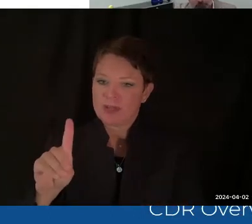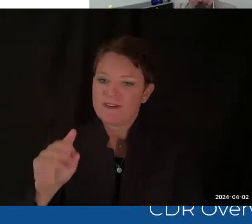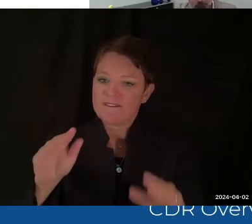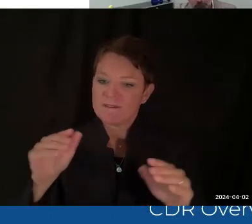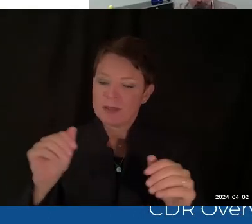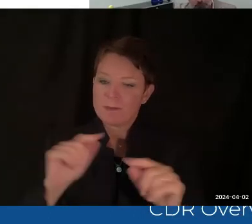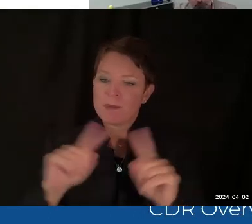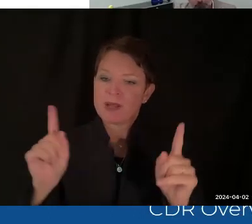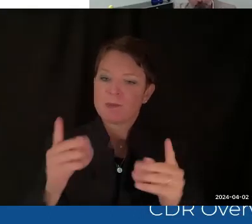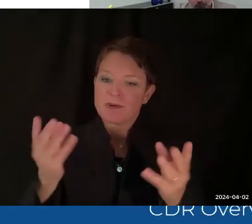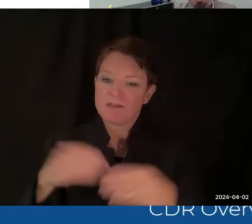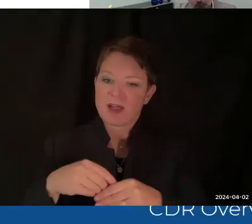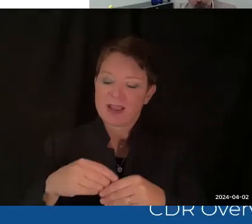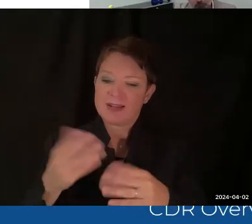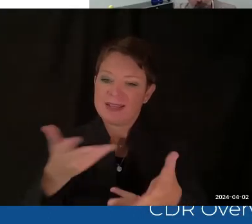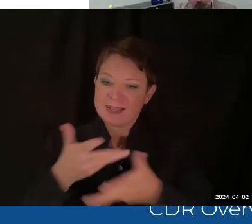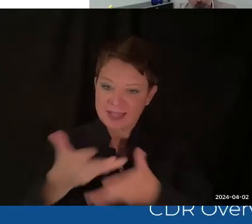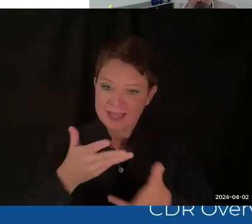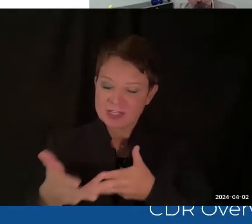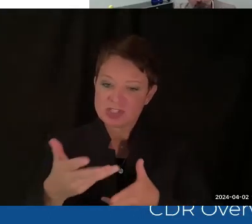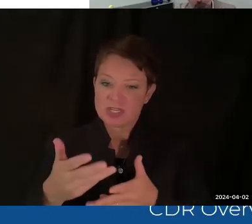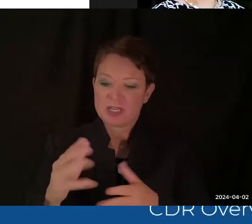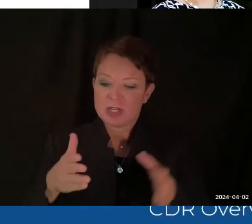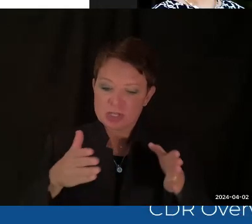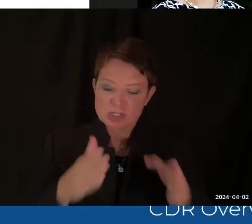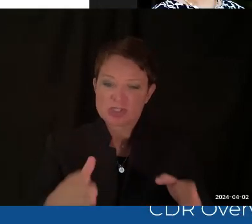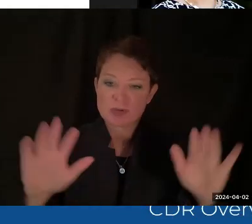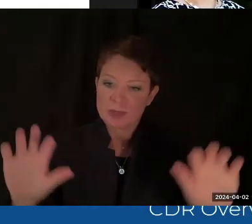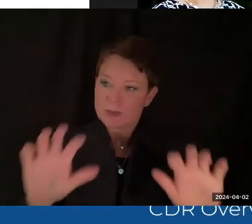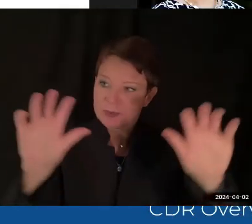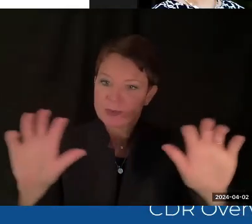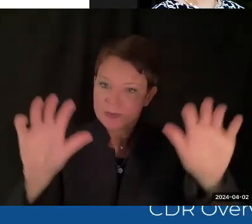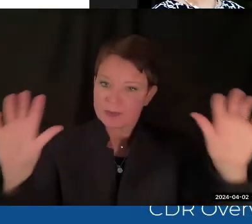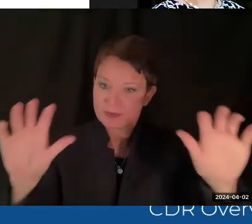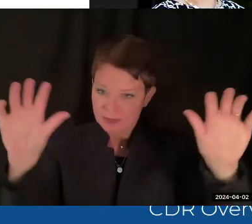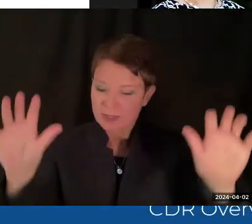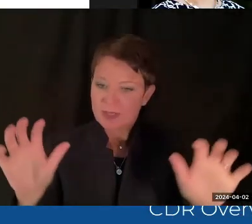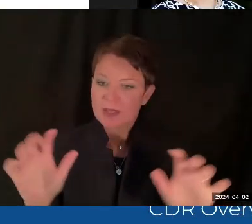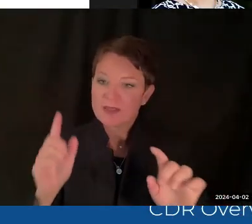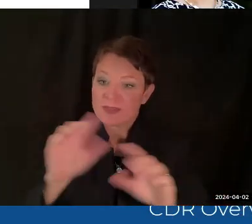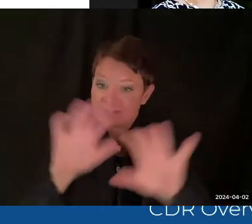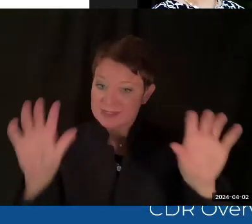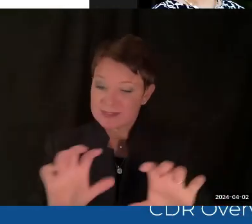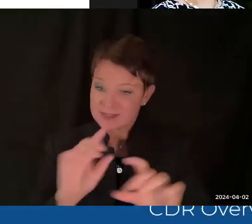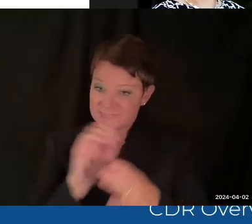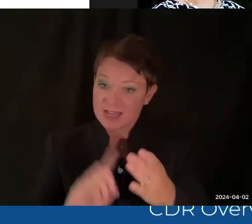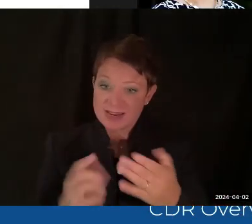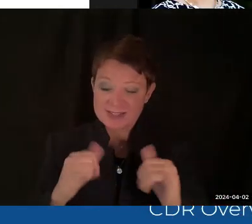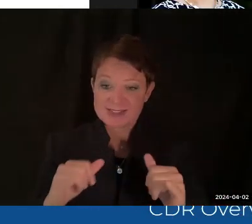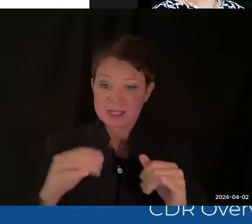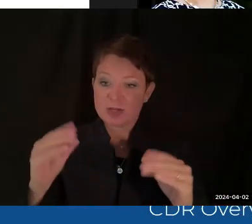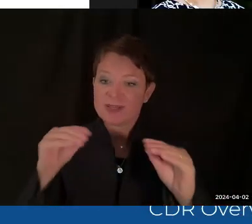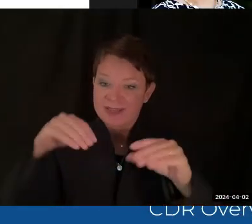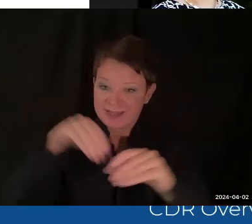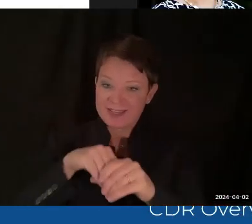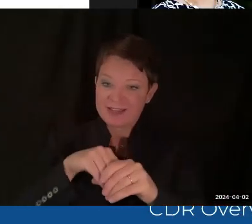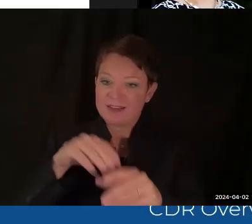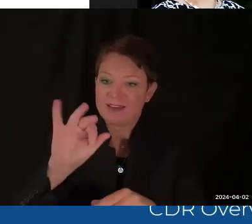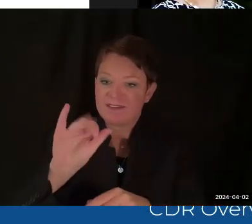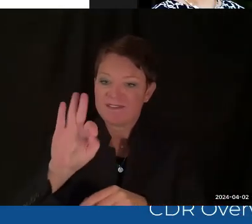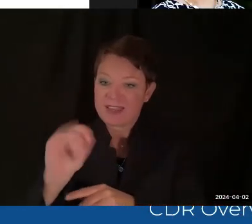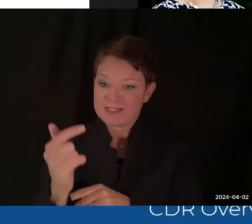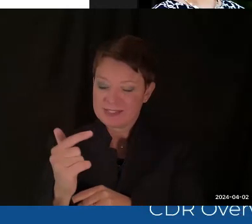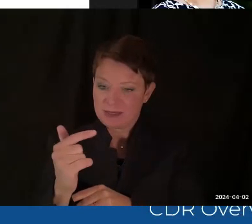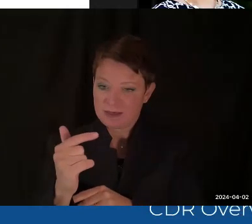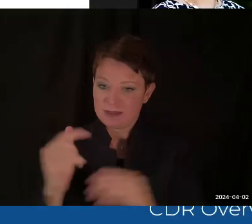to provide an engaging, quote unquote, streetscape that activates folks. This design is still an inward-facing building design. So